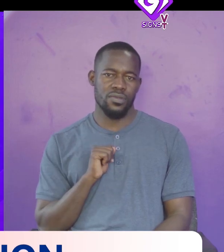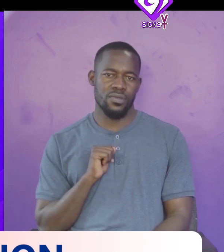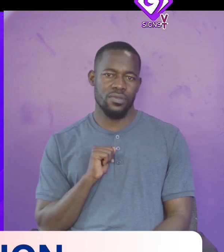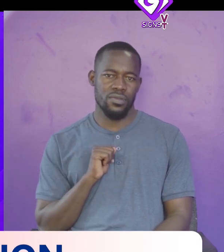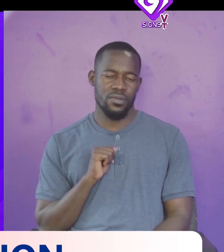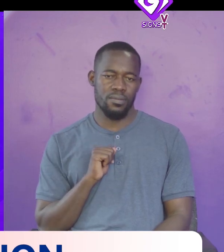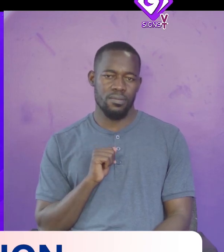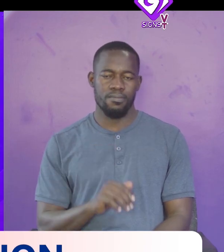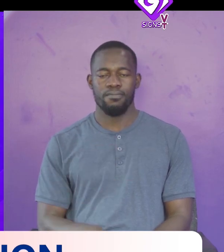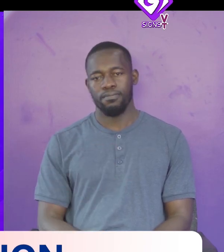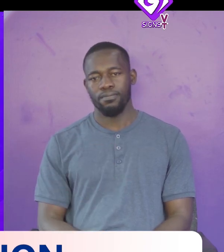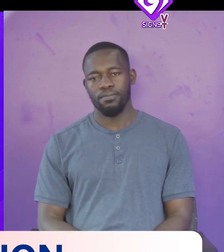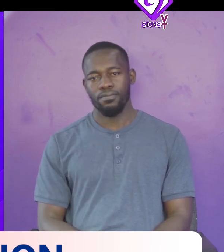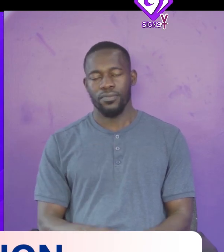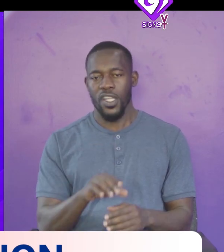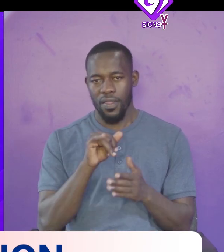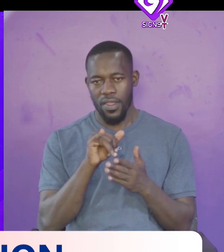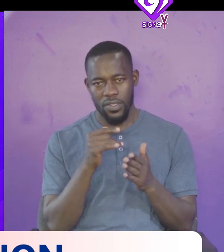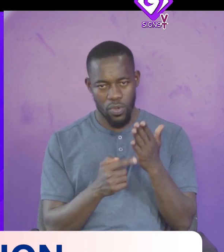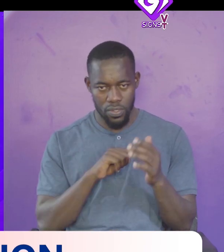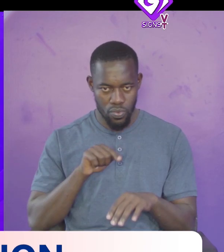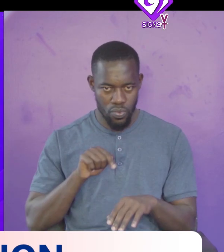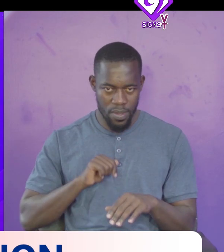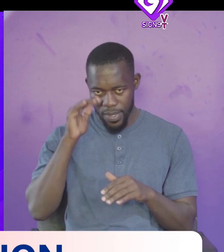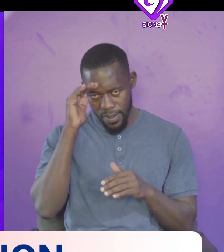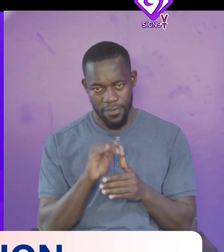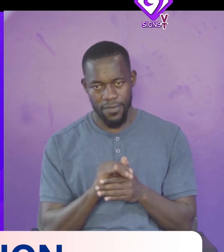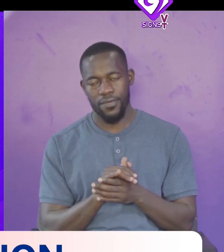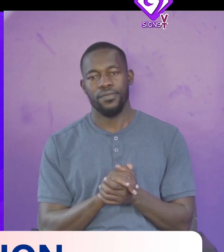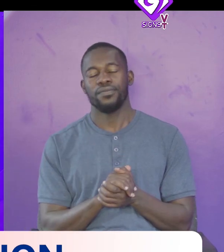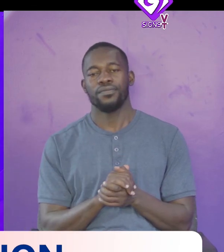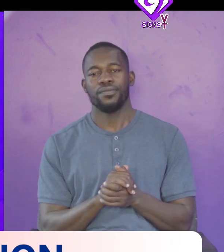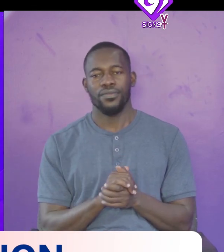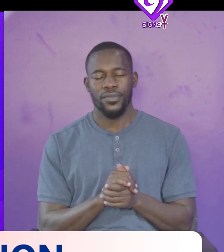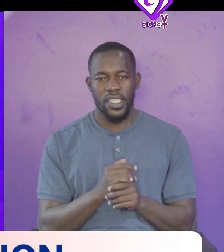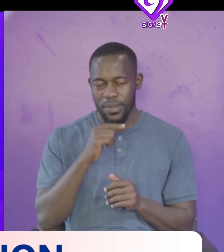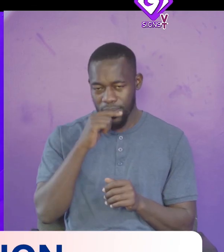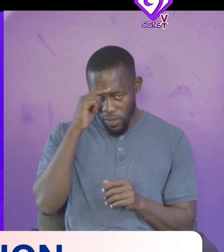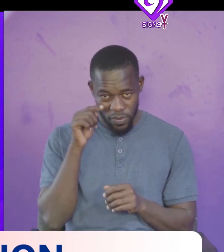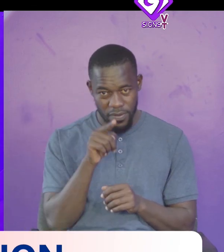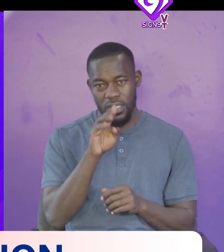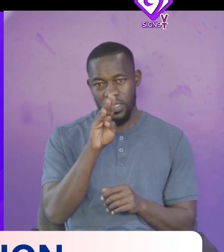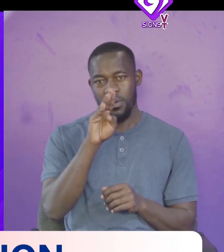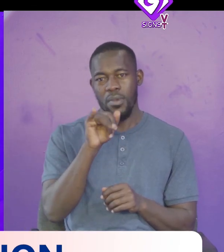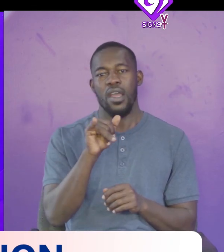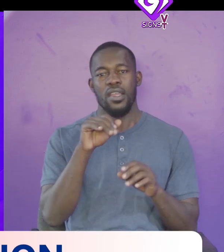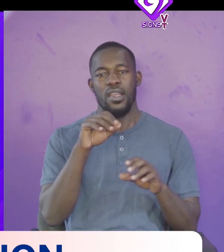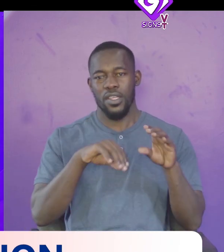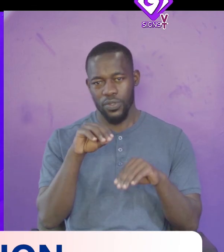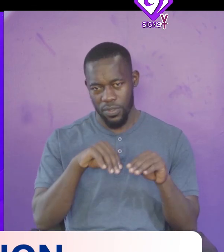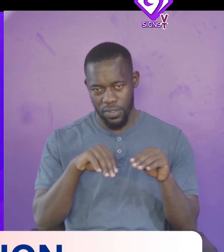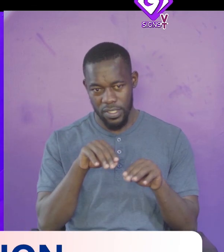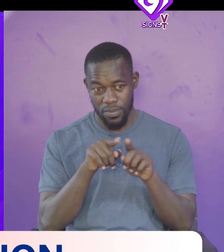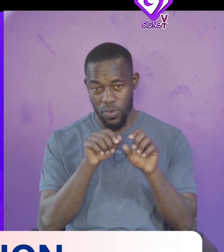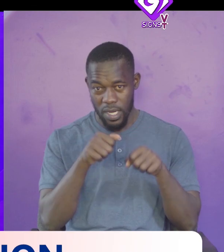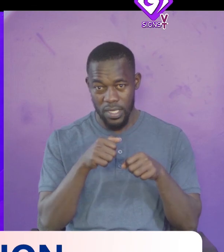John. Okay. That is what we believe. It was because of these by-elections. And you can see the prime that they put in these by-elections.